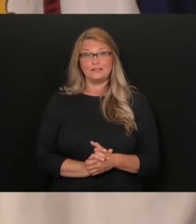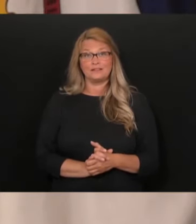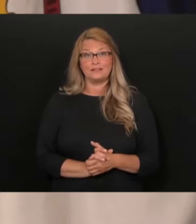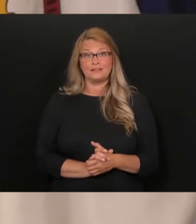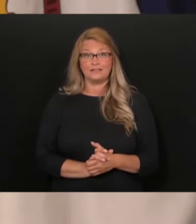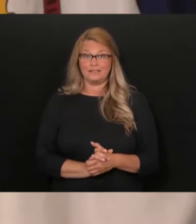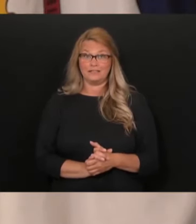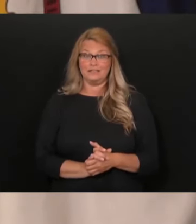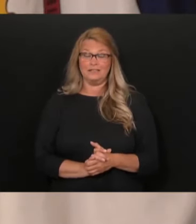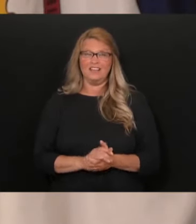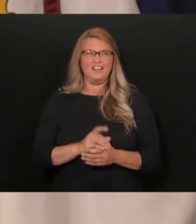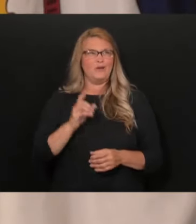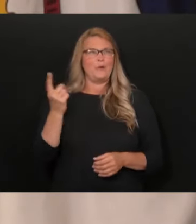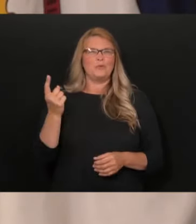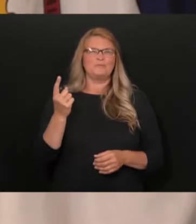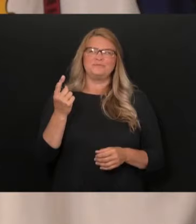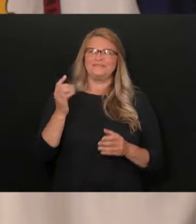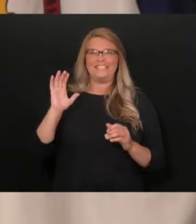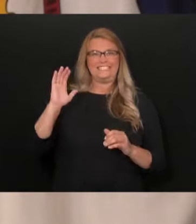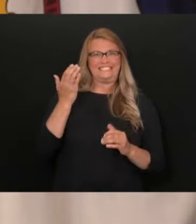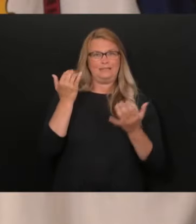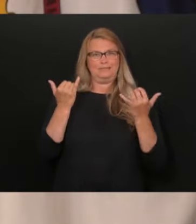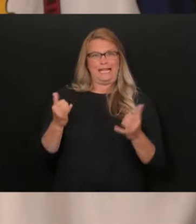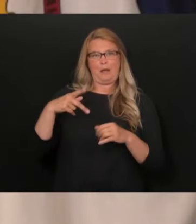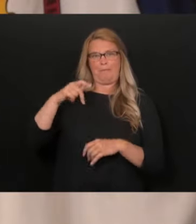to enough good news. But